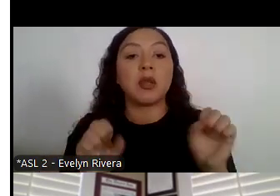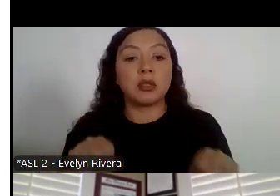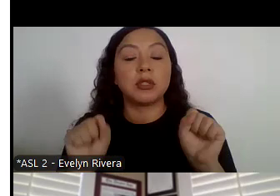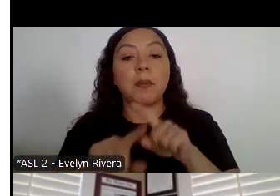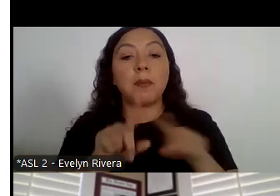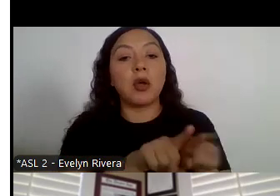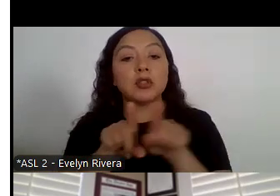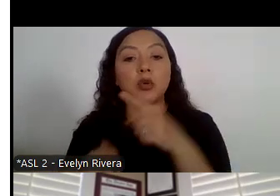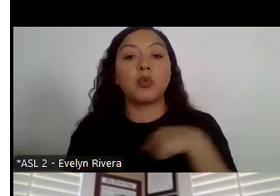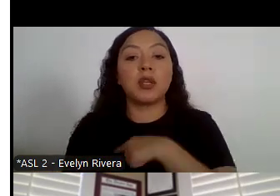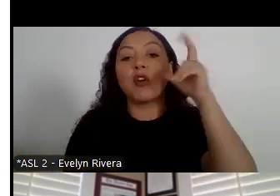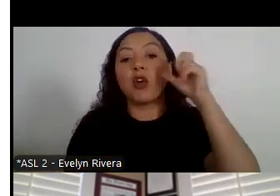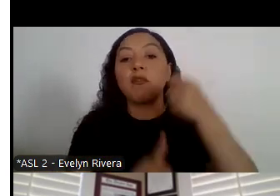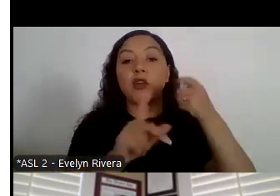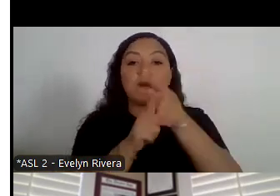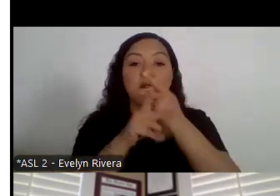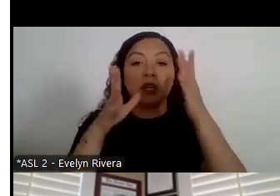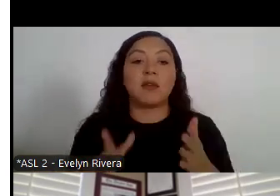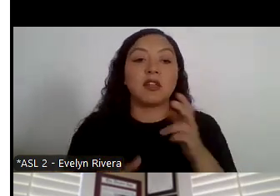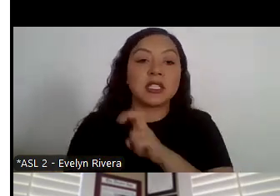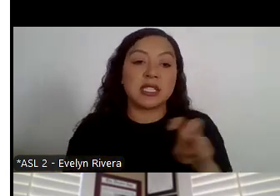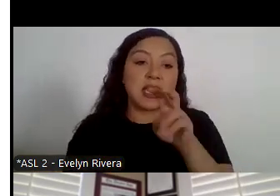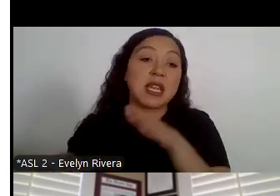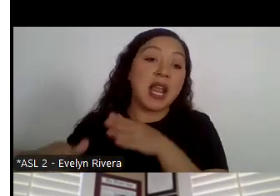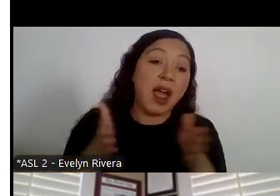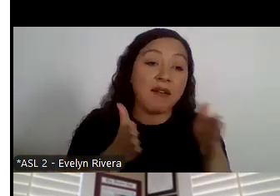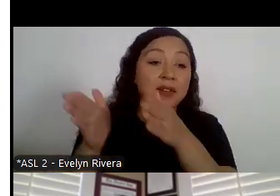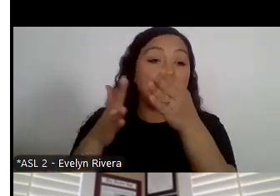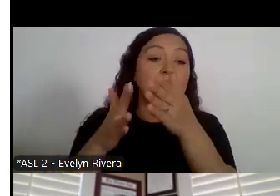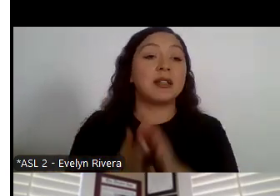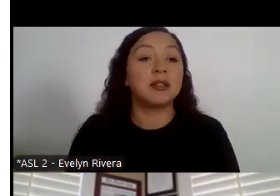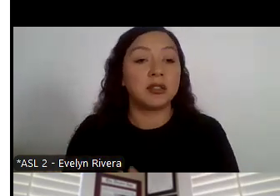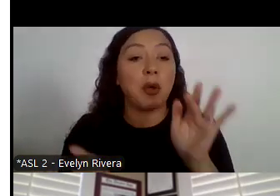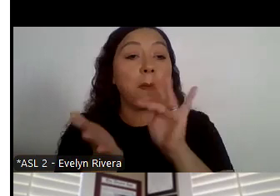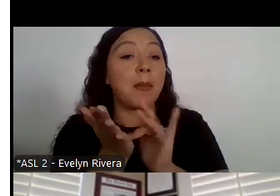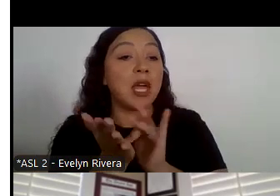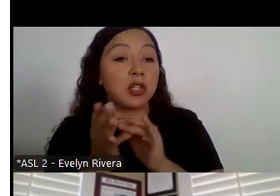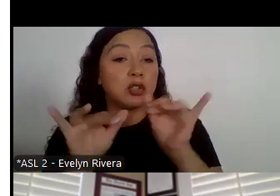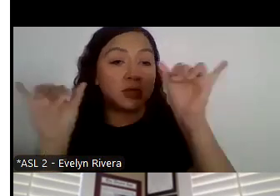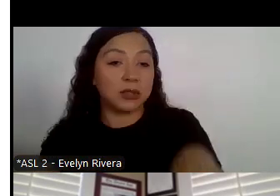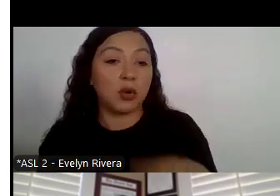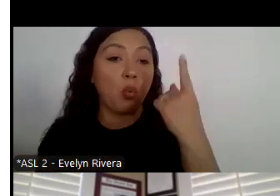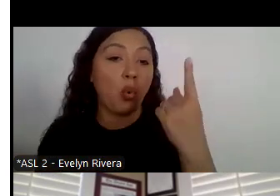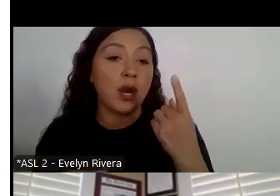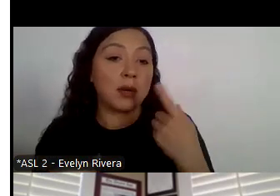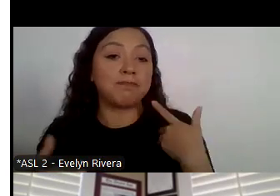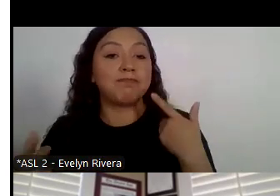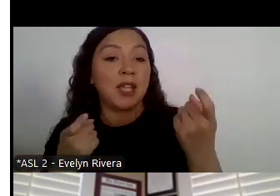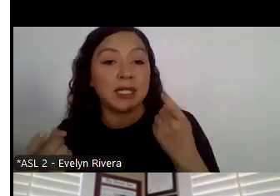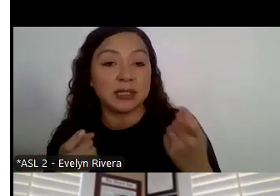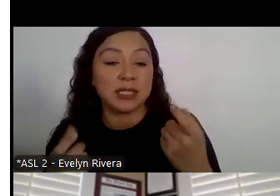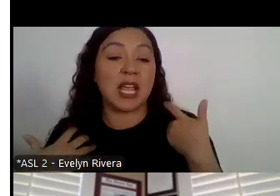caregivers navigating medical systems while managing their own health crises. One described trying to coordinate cancer care, dementia care,